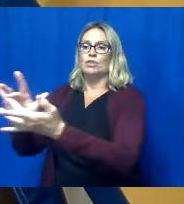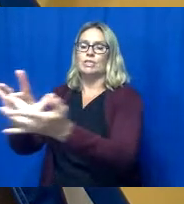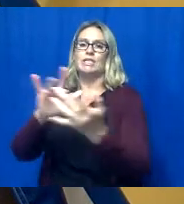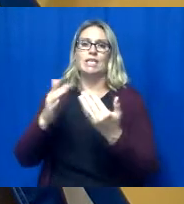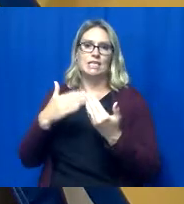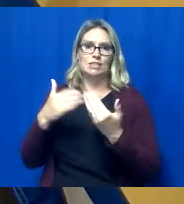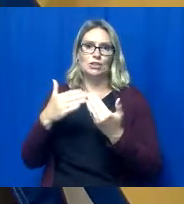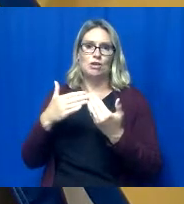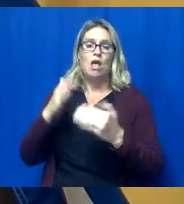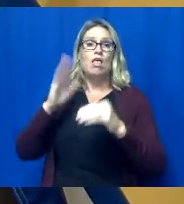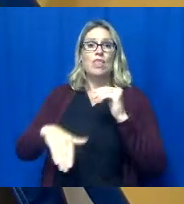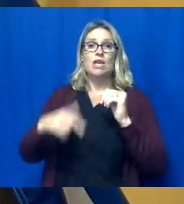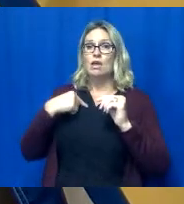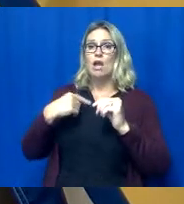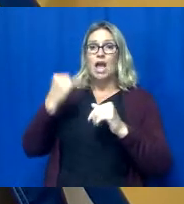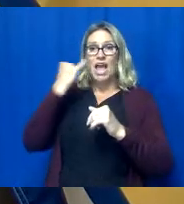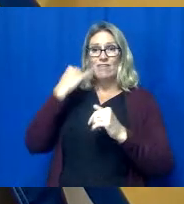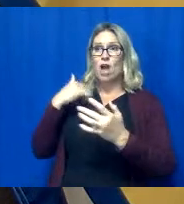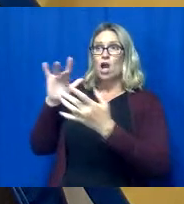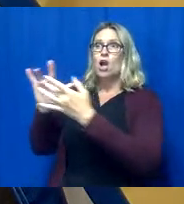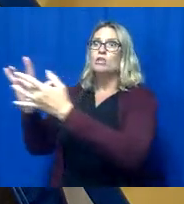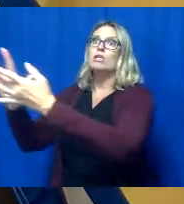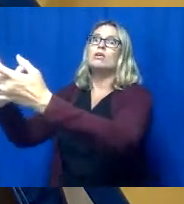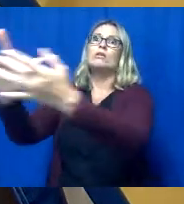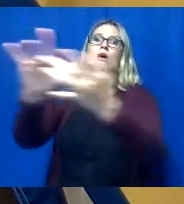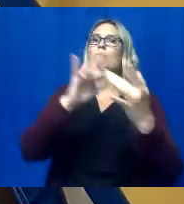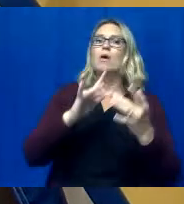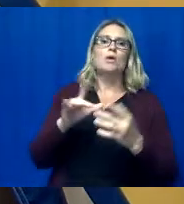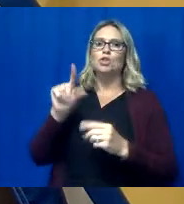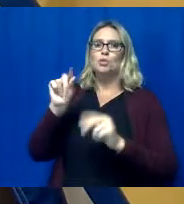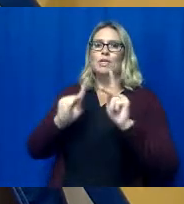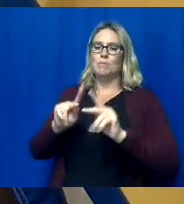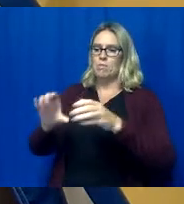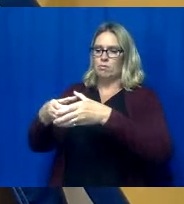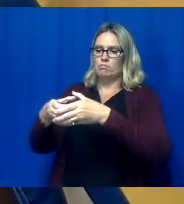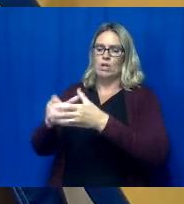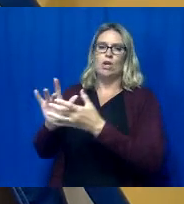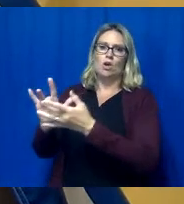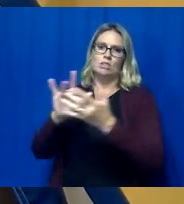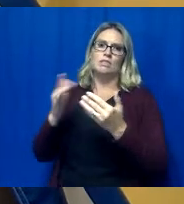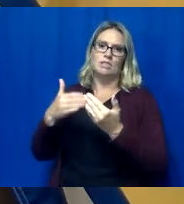more manageable. Thank you. Erica Butler, CHMA.